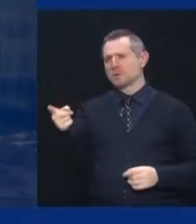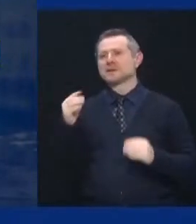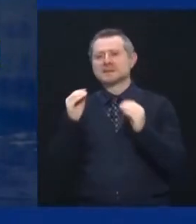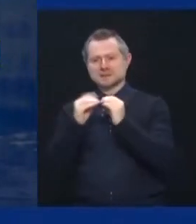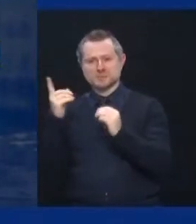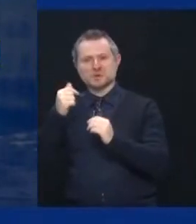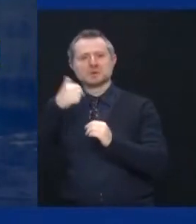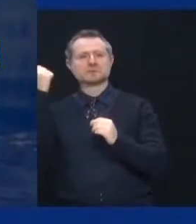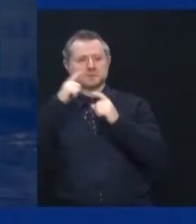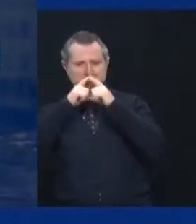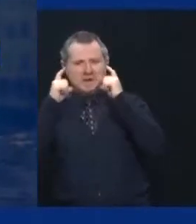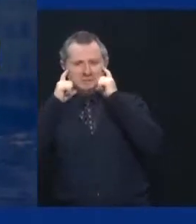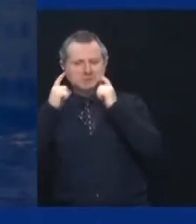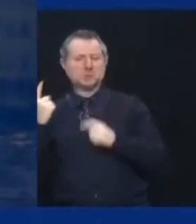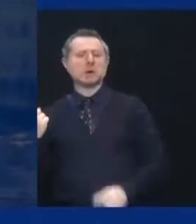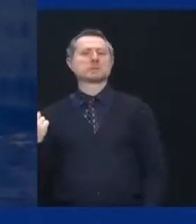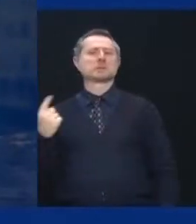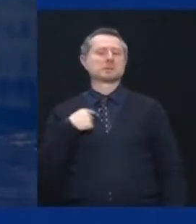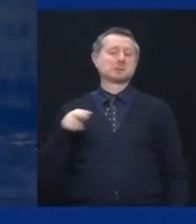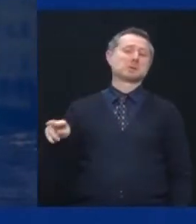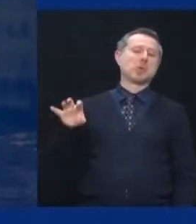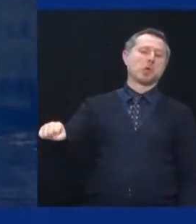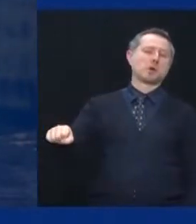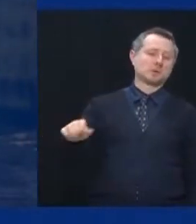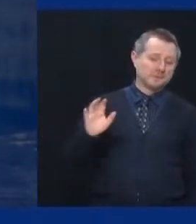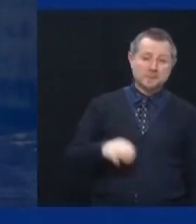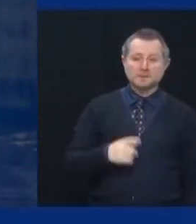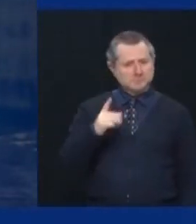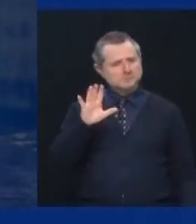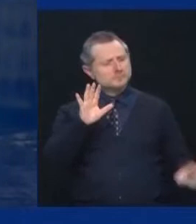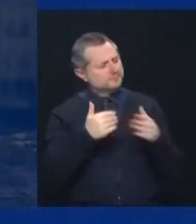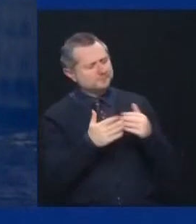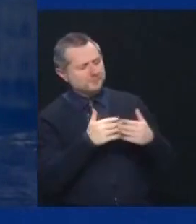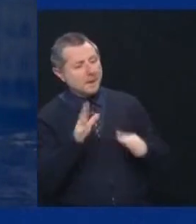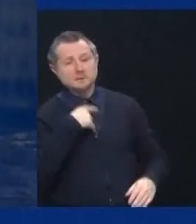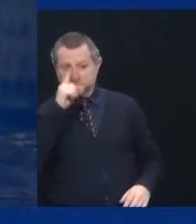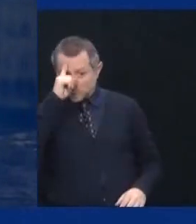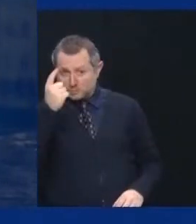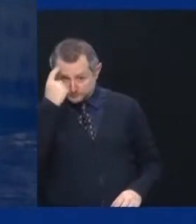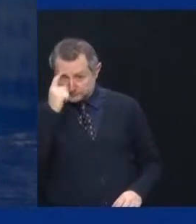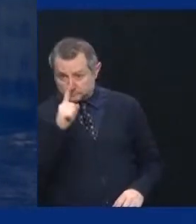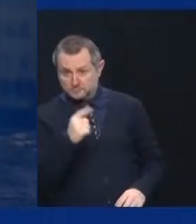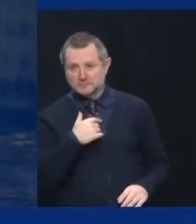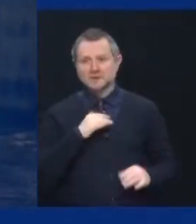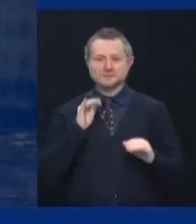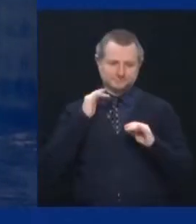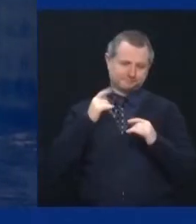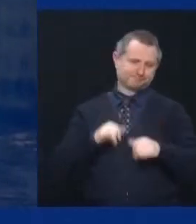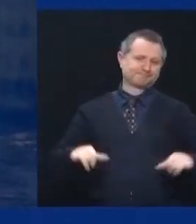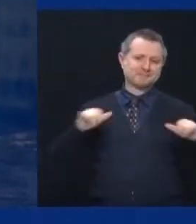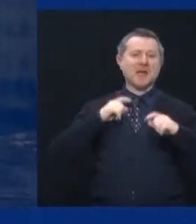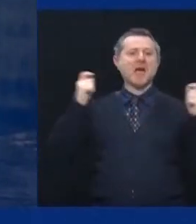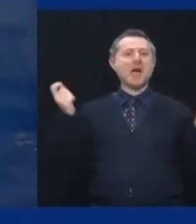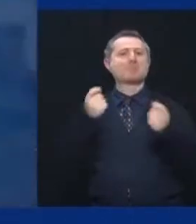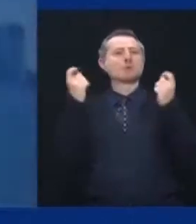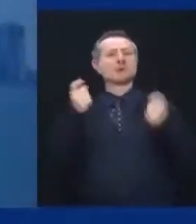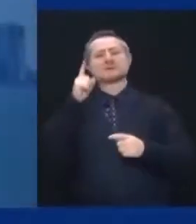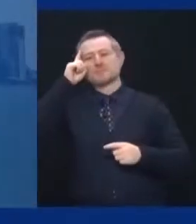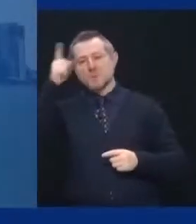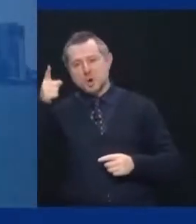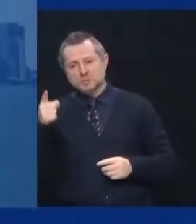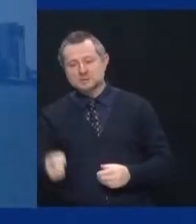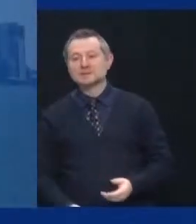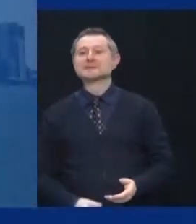that, celebrate smart. That's our New York mantra. Celebrate smart. Stop